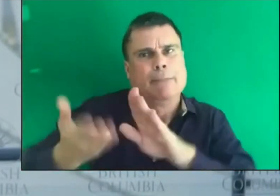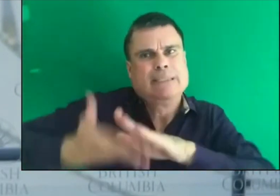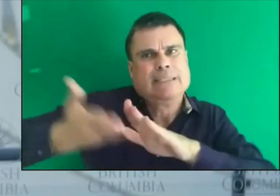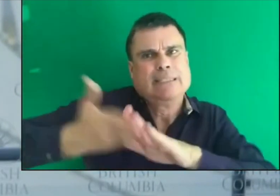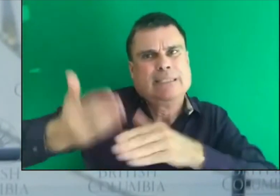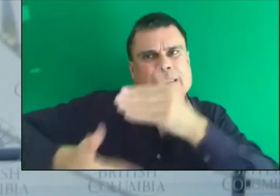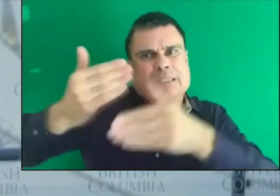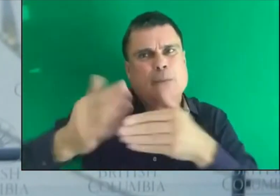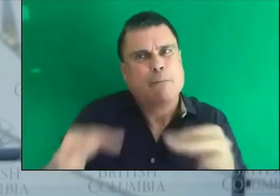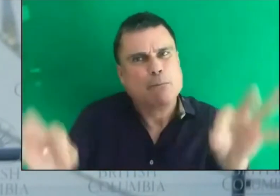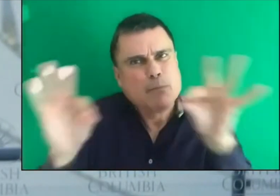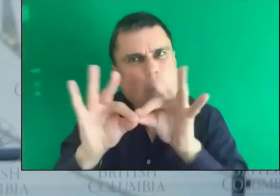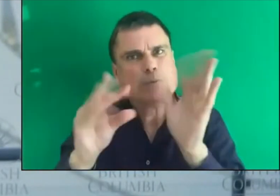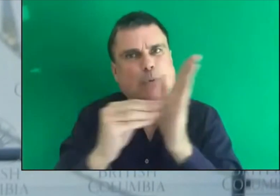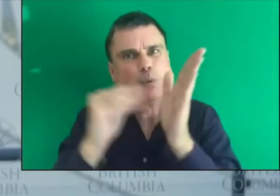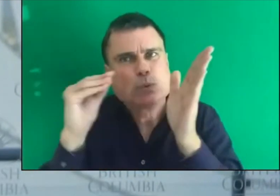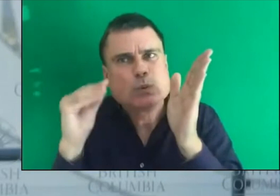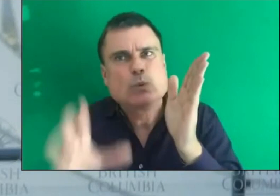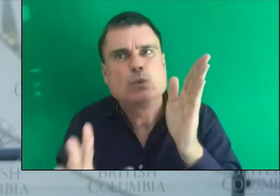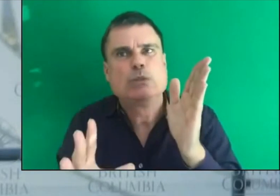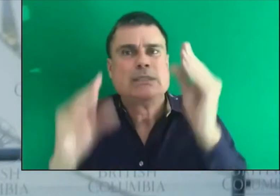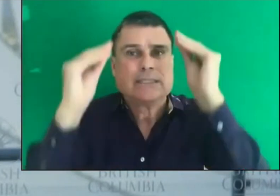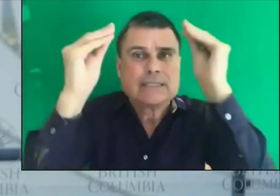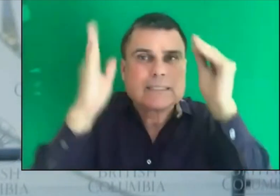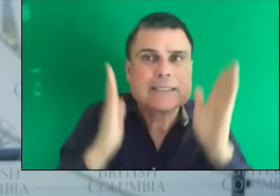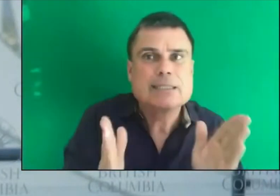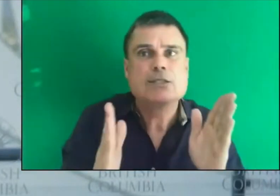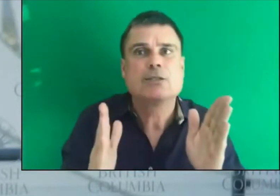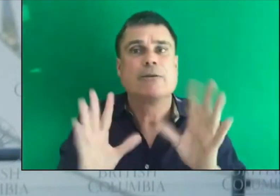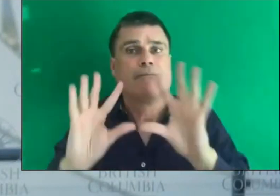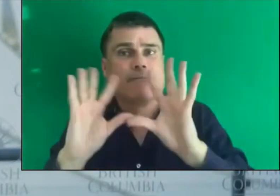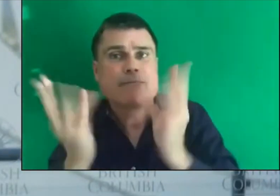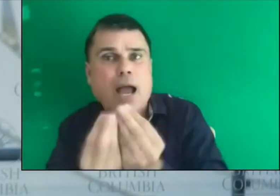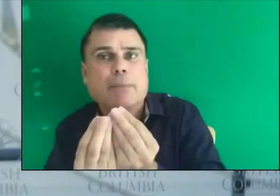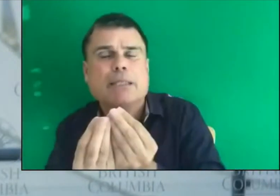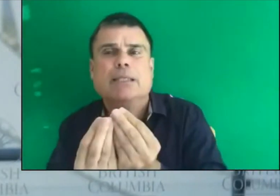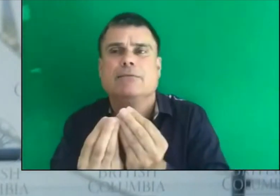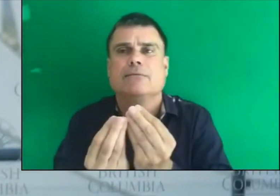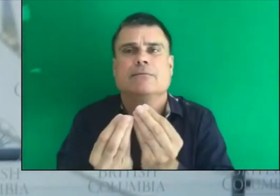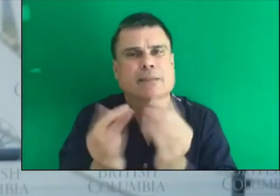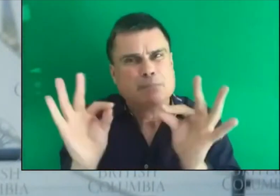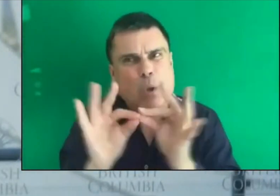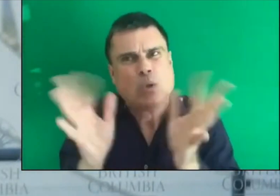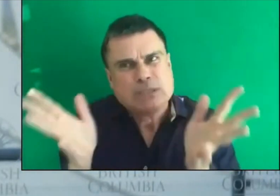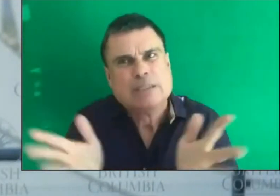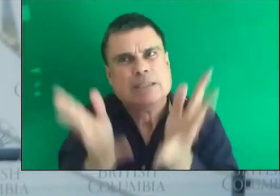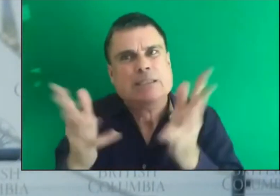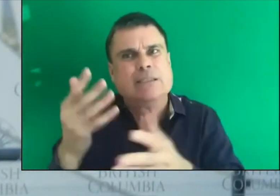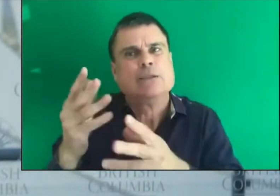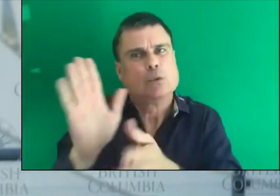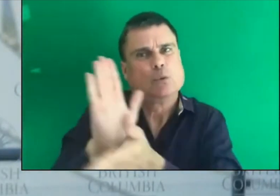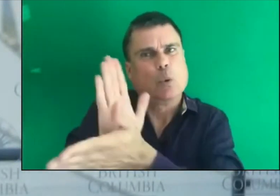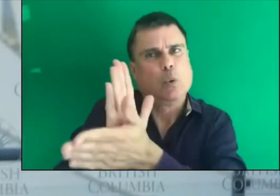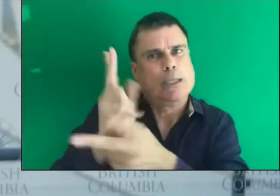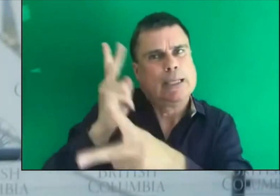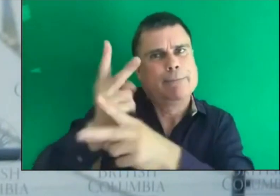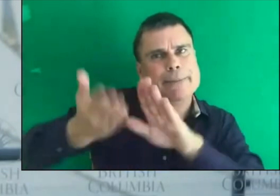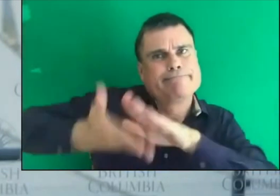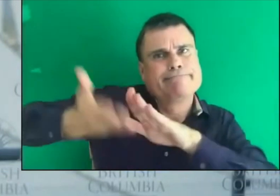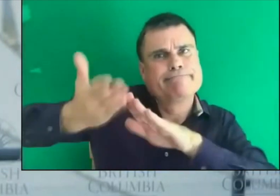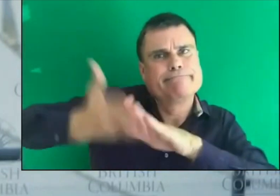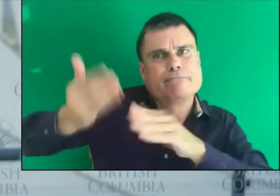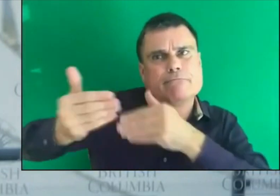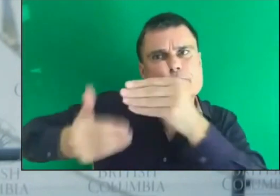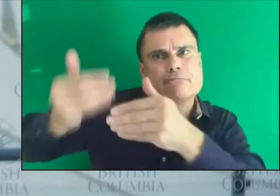be expected to still be open on a safe basis? I know we don't have a lot of transmission in schools, but is 400 sort of a danger level there for that?